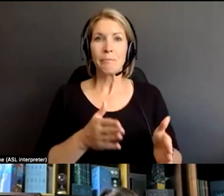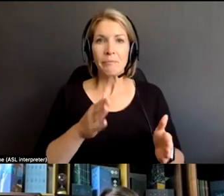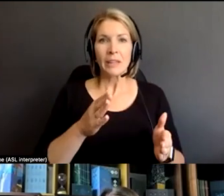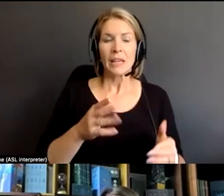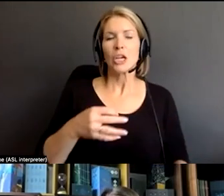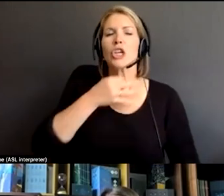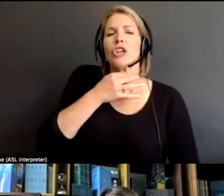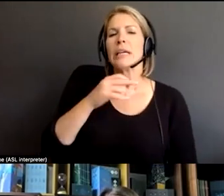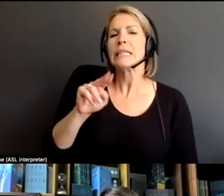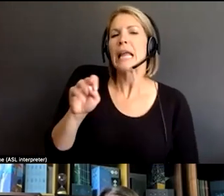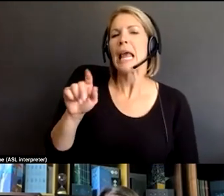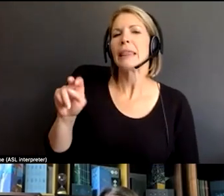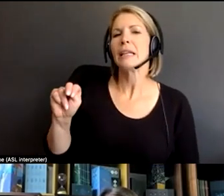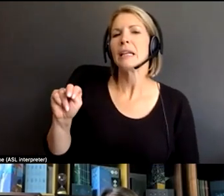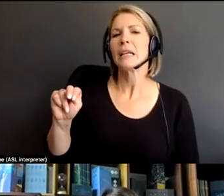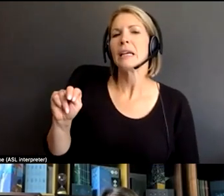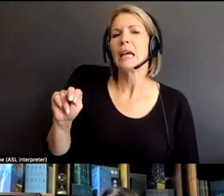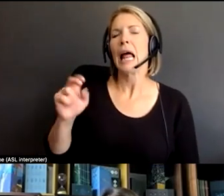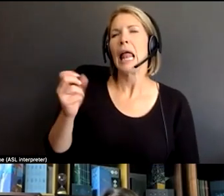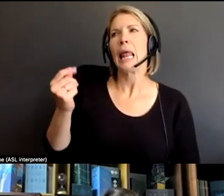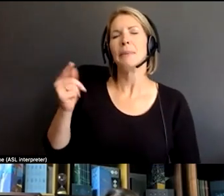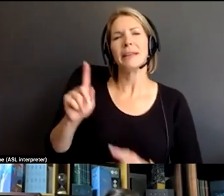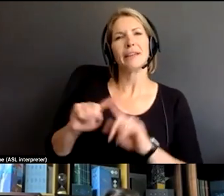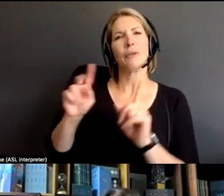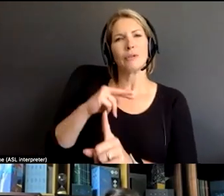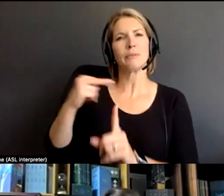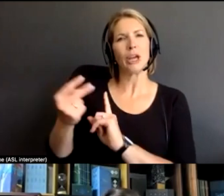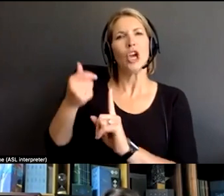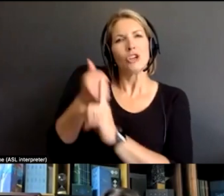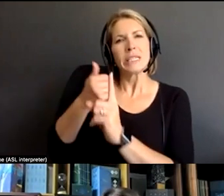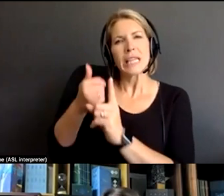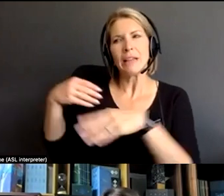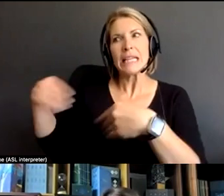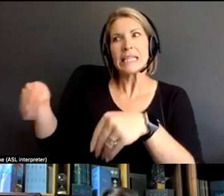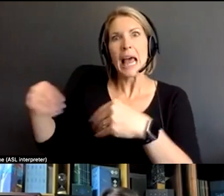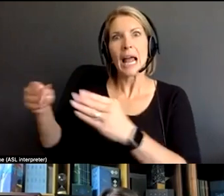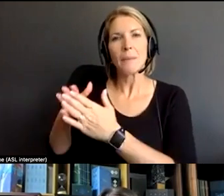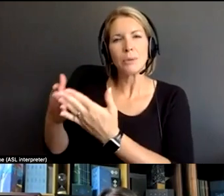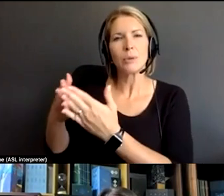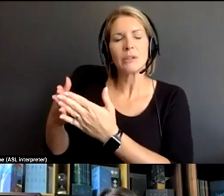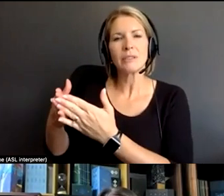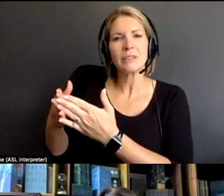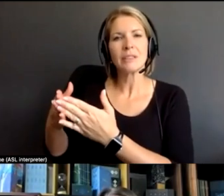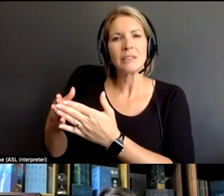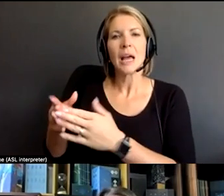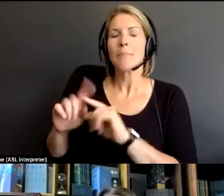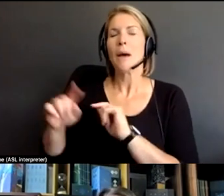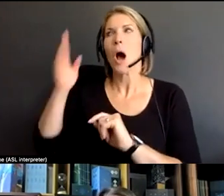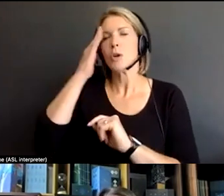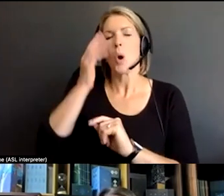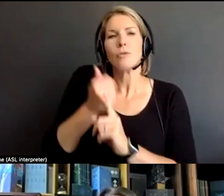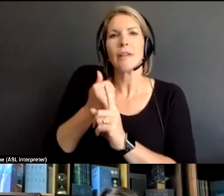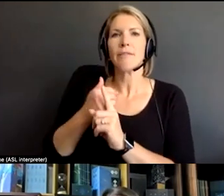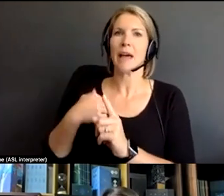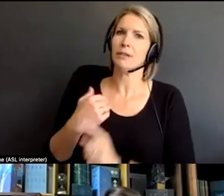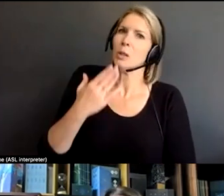a bookseller. But I know from past experience on these panels that you have very, very passionate ideas about what works and what